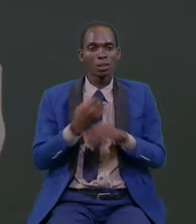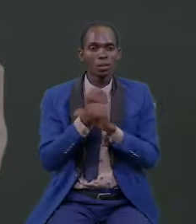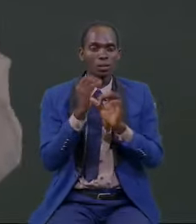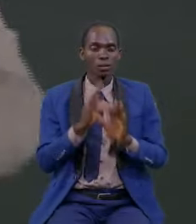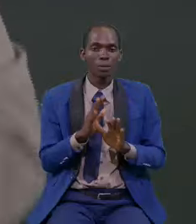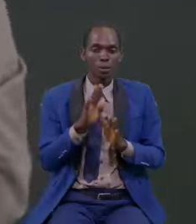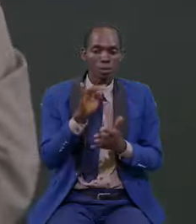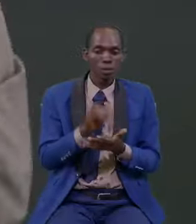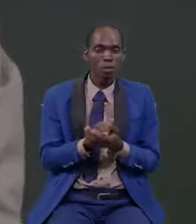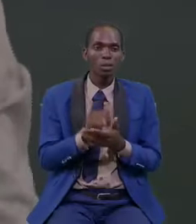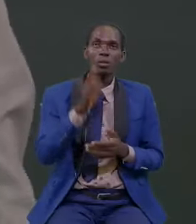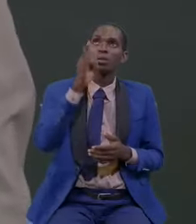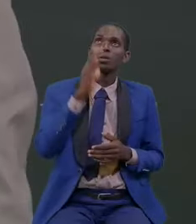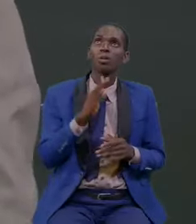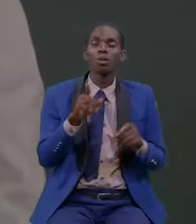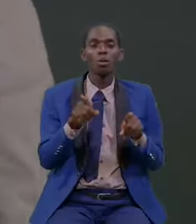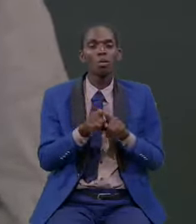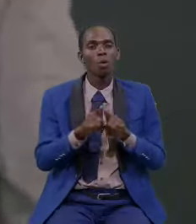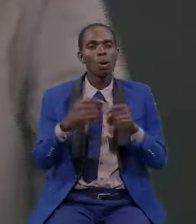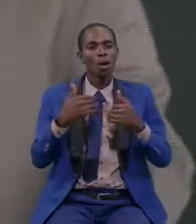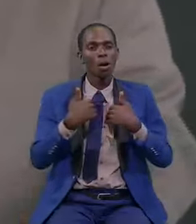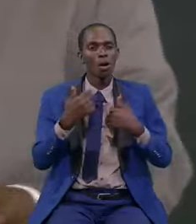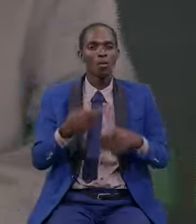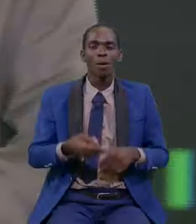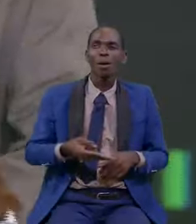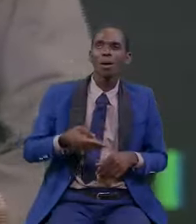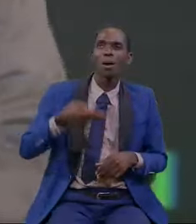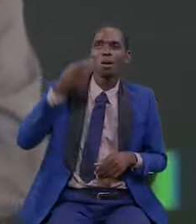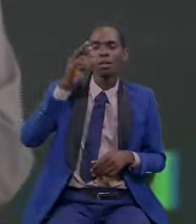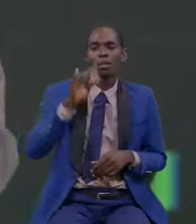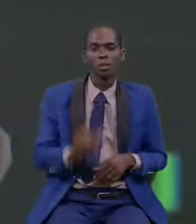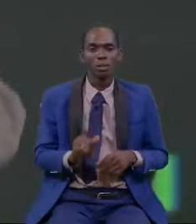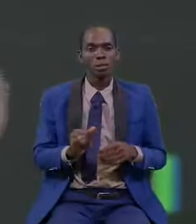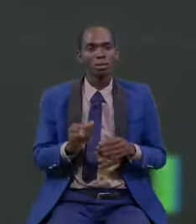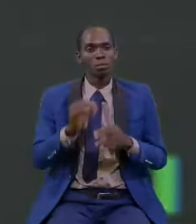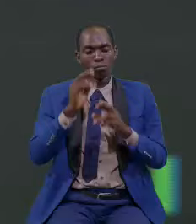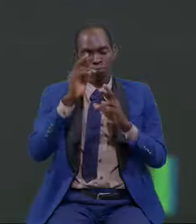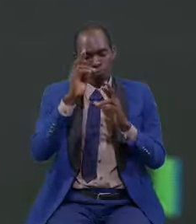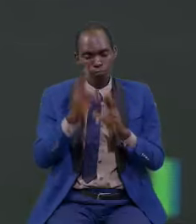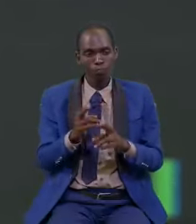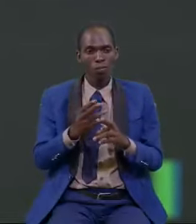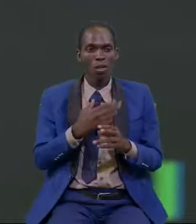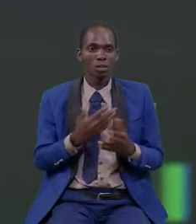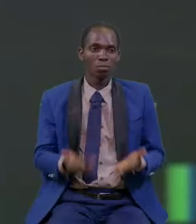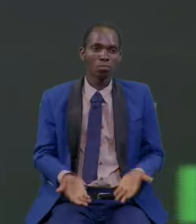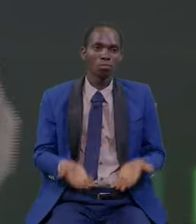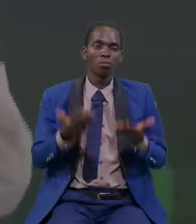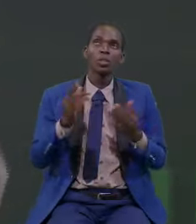also has highly exalted him and given him a name which